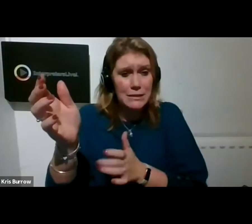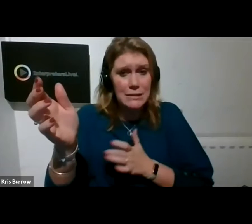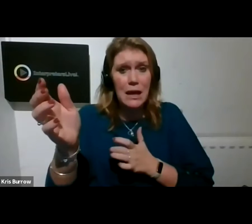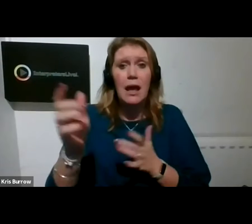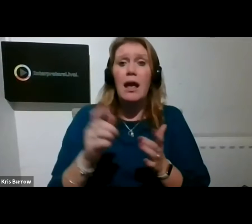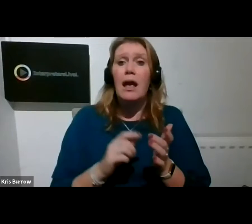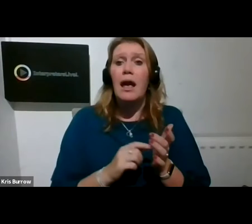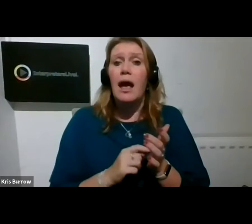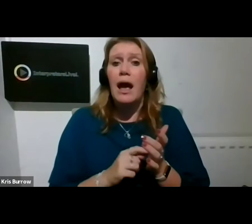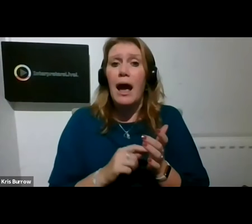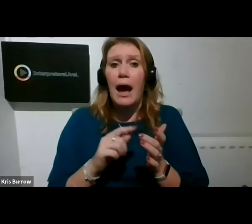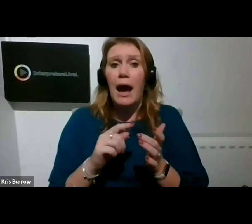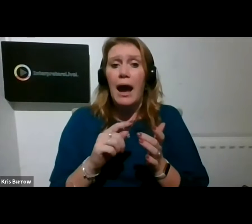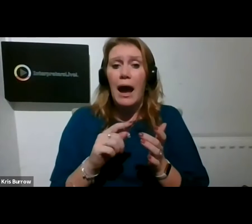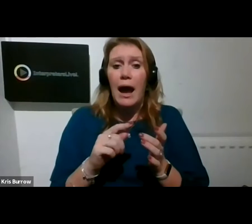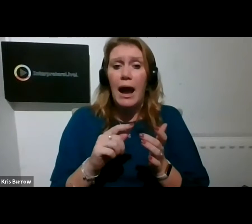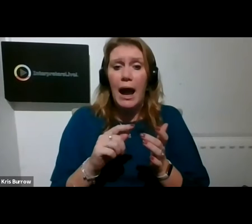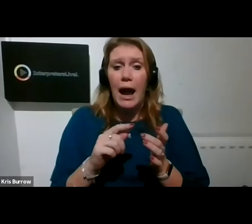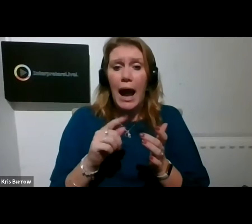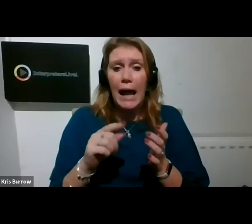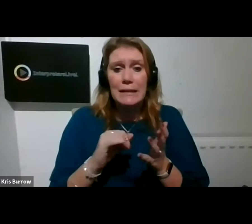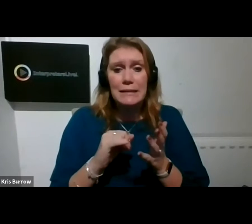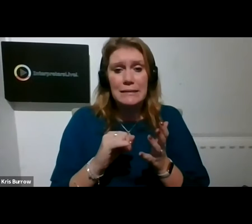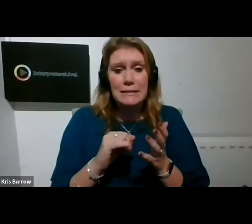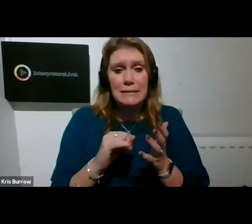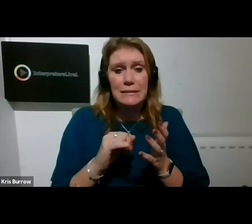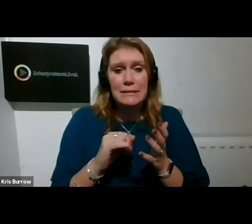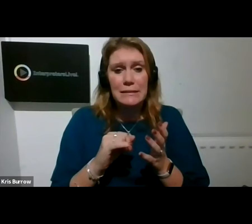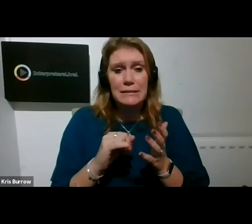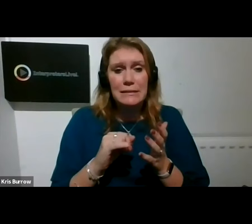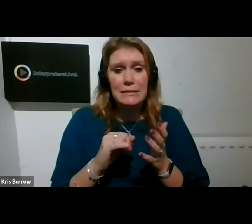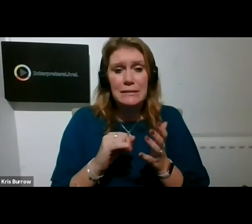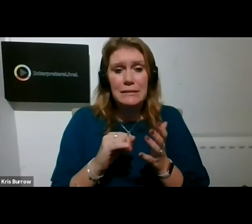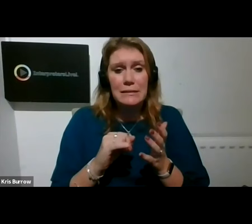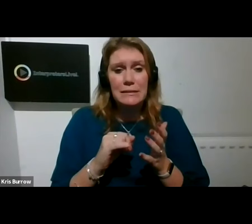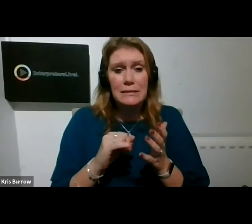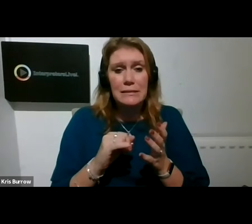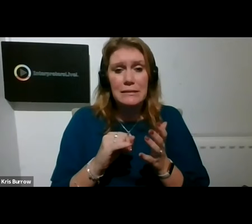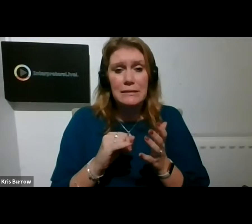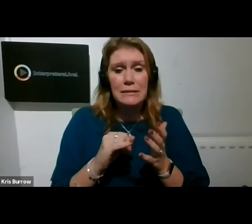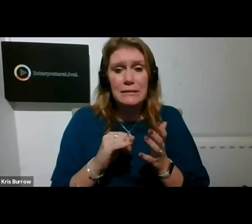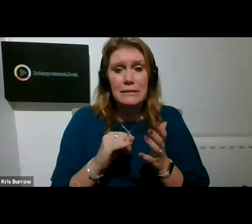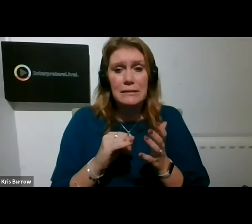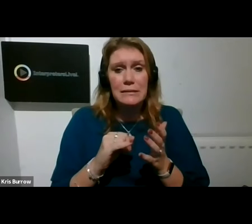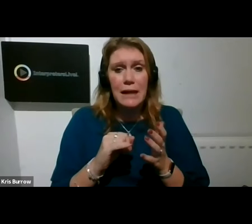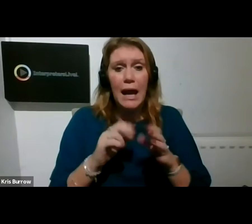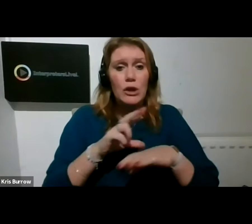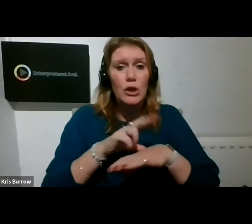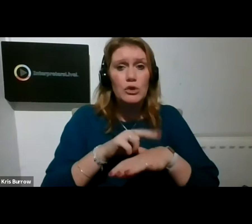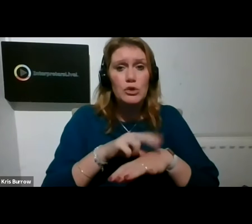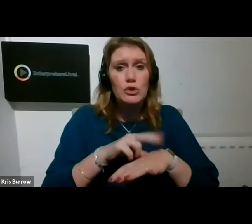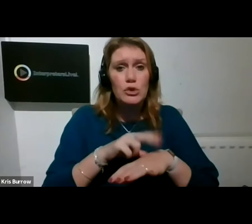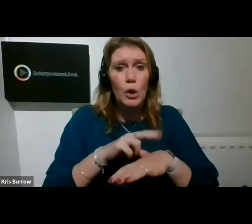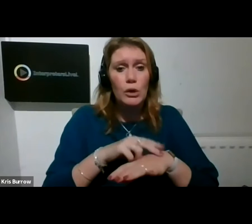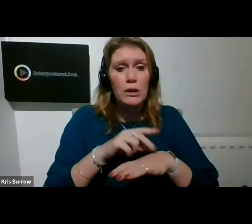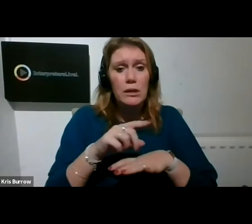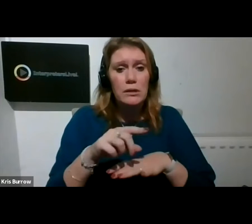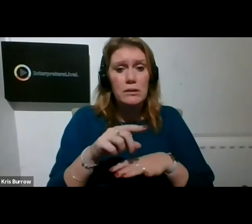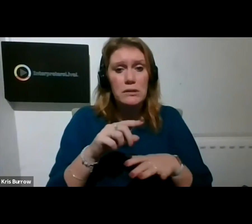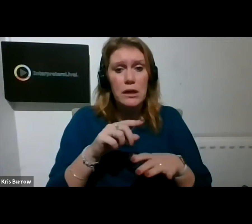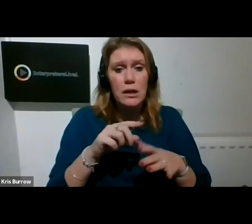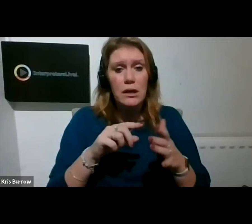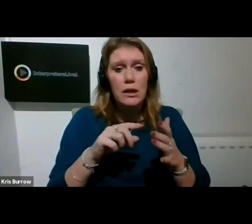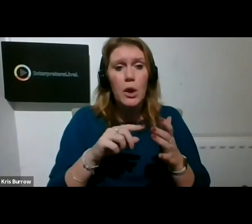instrumentalist, and with Dr. Sonia Alori, who plays the clarinet in the piece, but is also